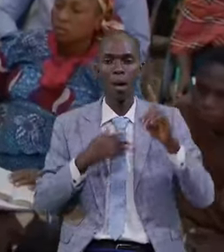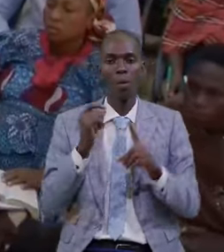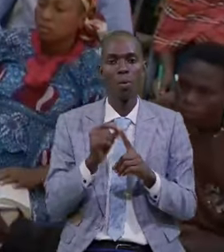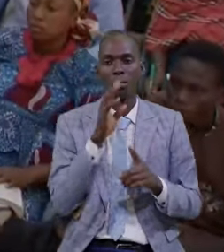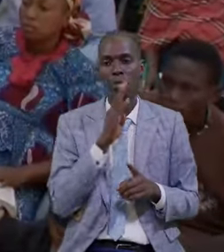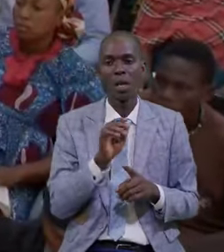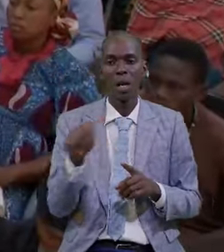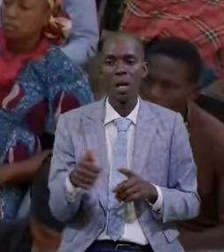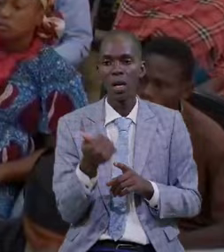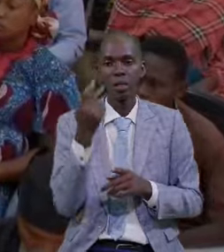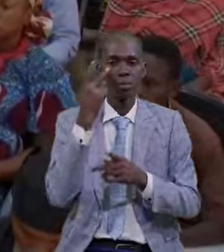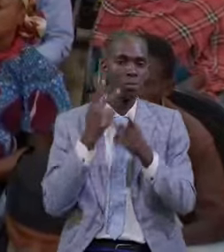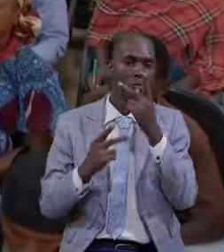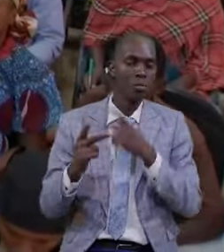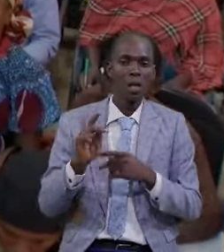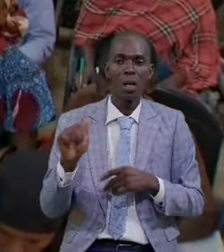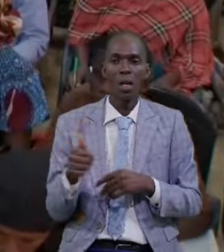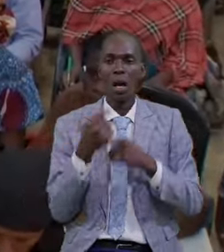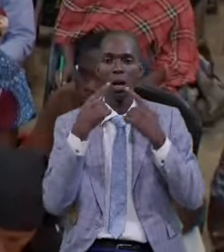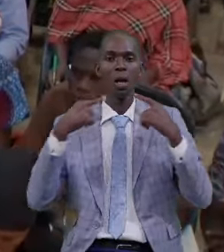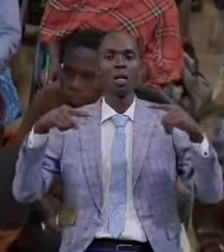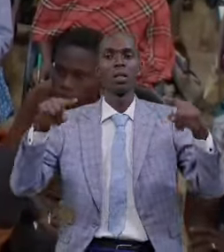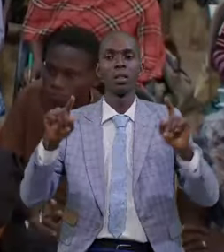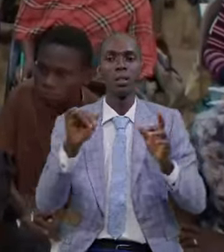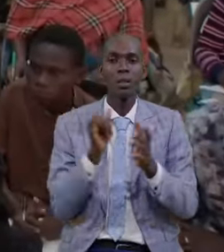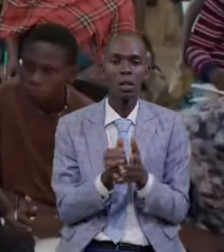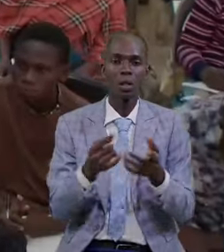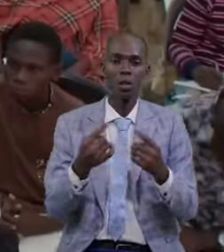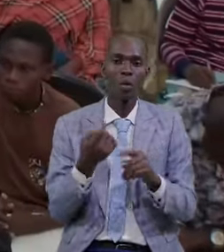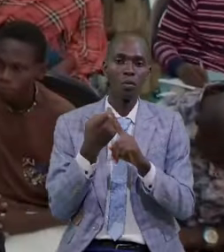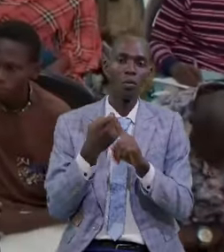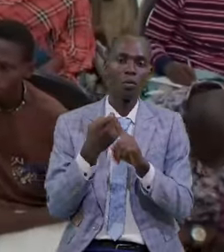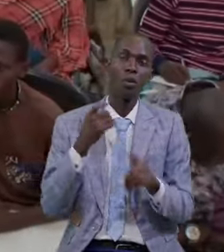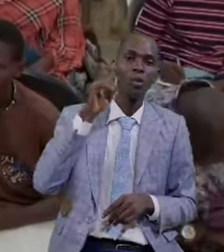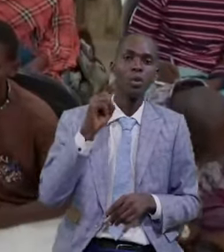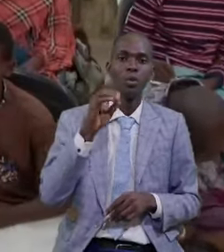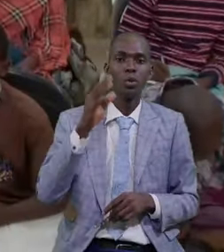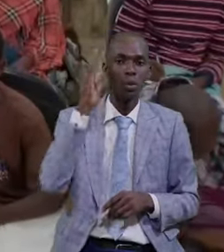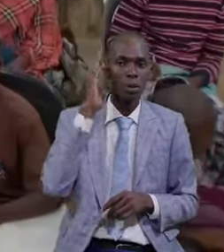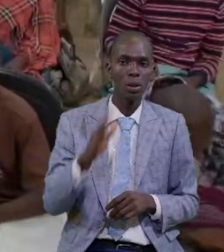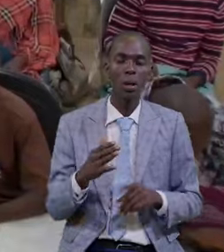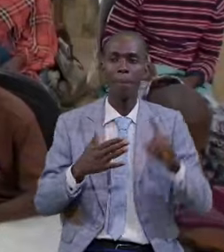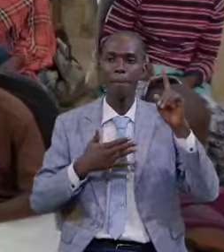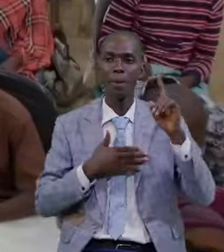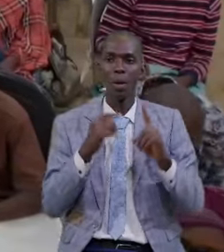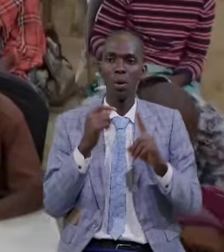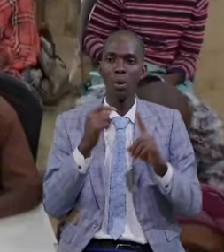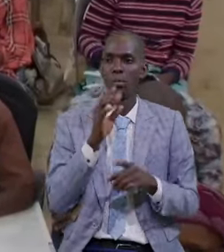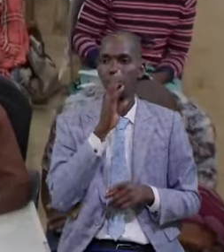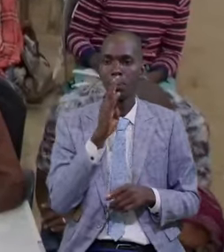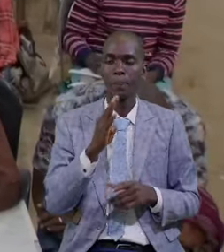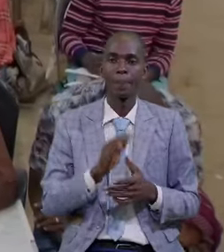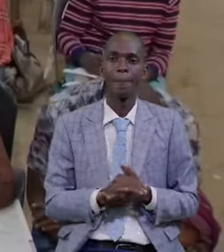prophecy, any proclamation that comes from him, so shall my word be,